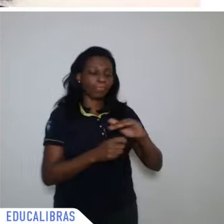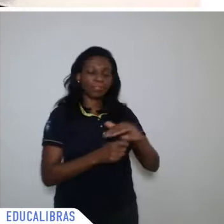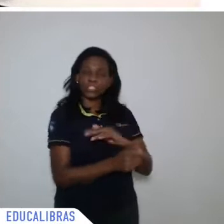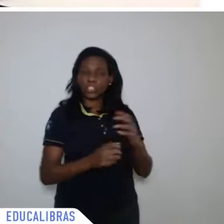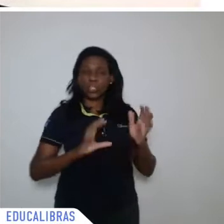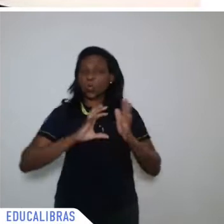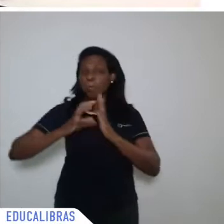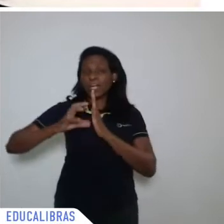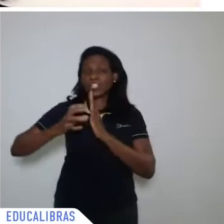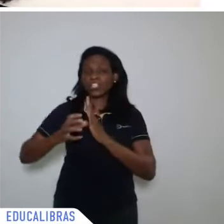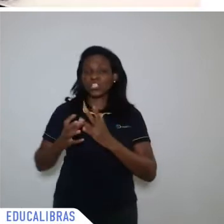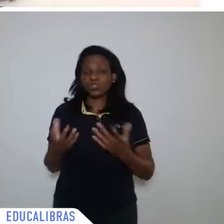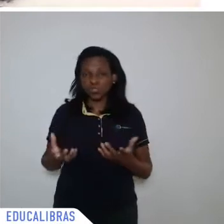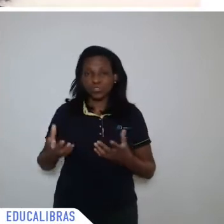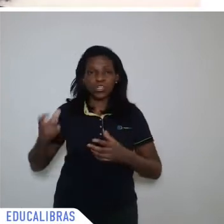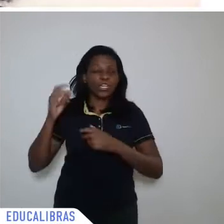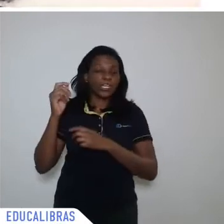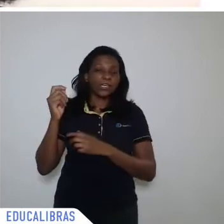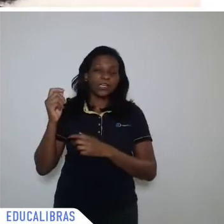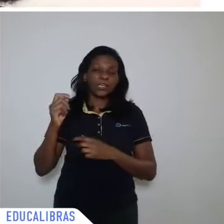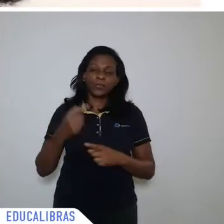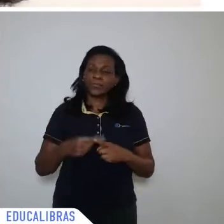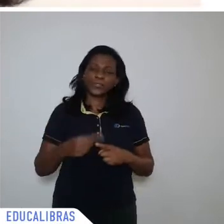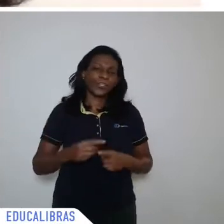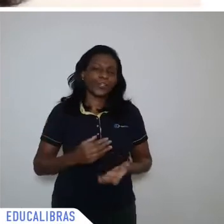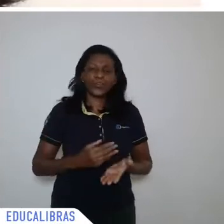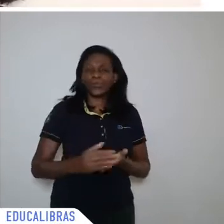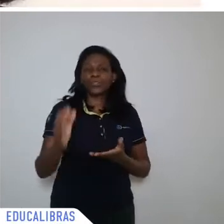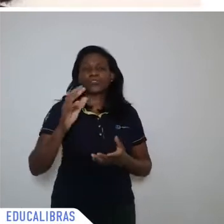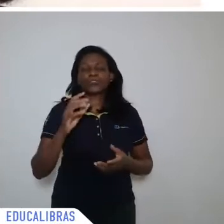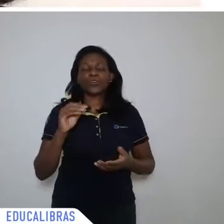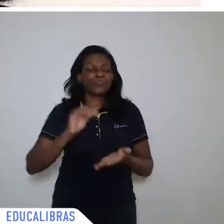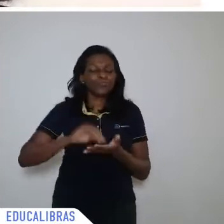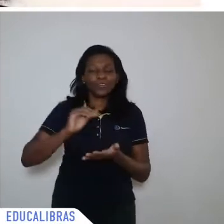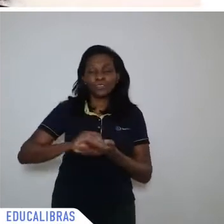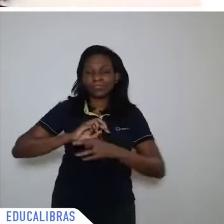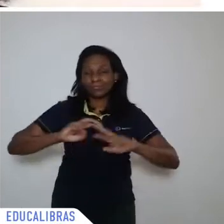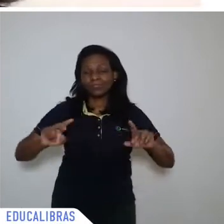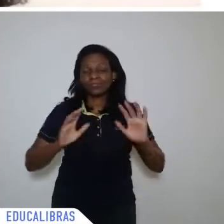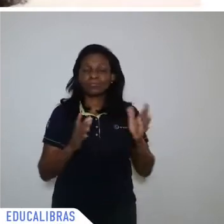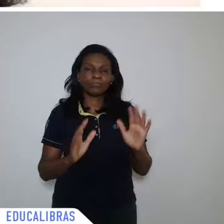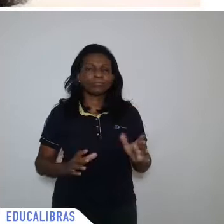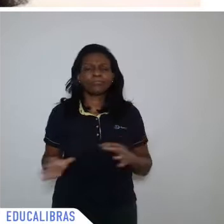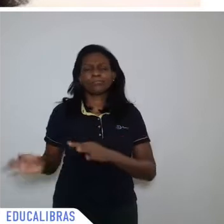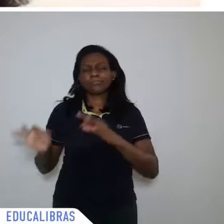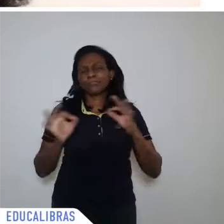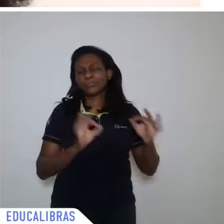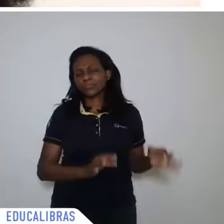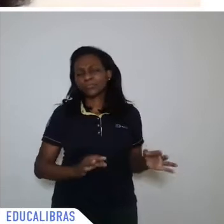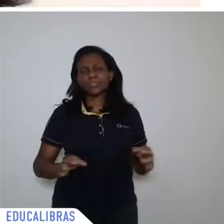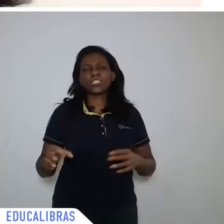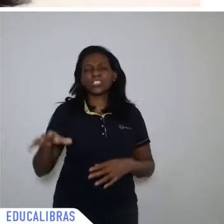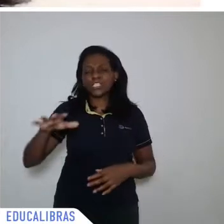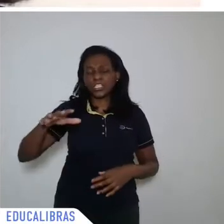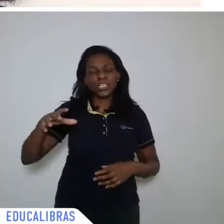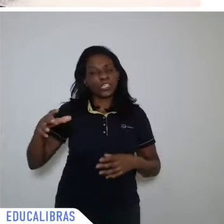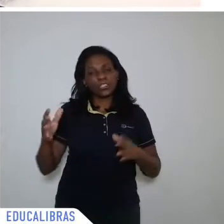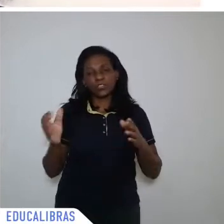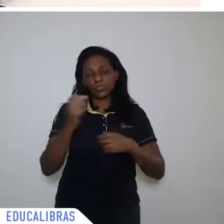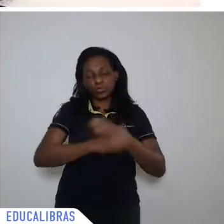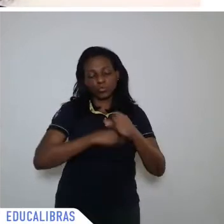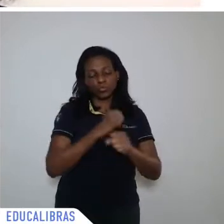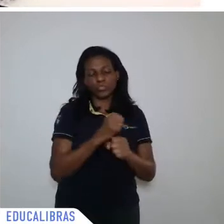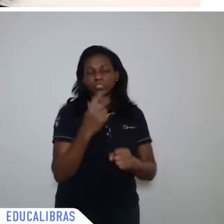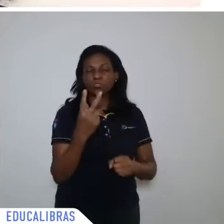don't have investment from the parties in candidates that already started from a